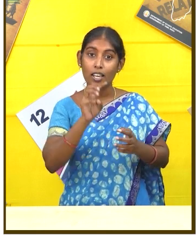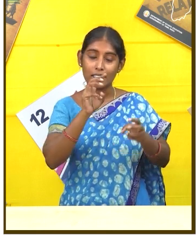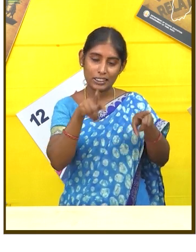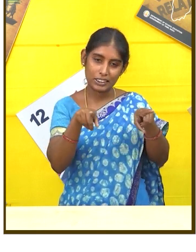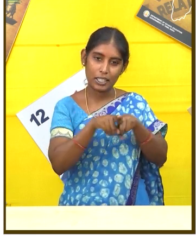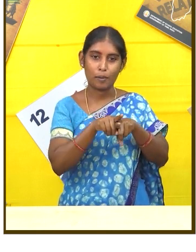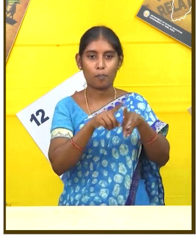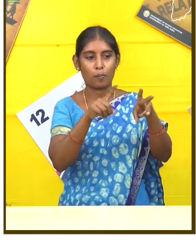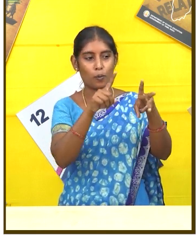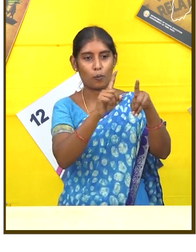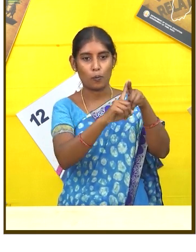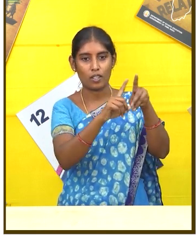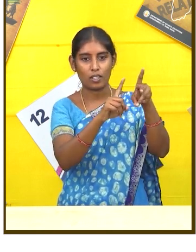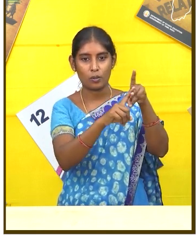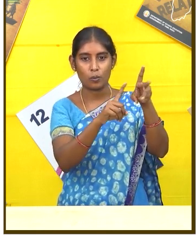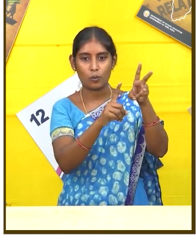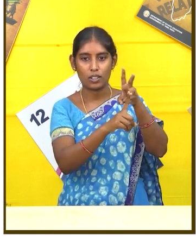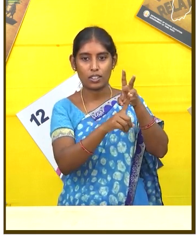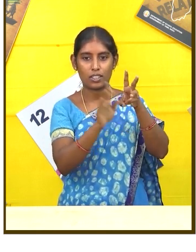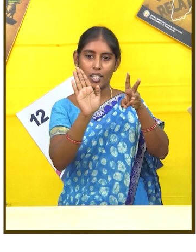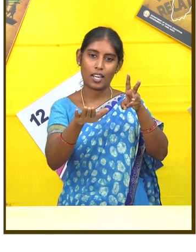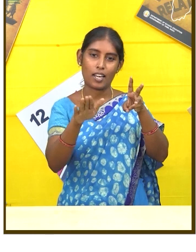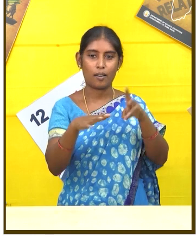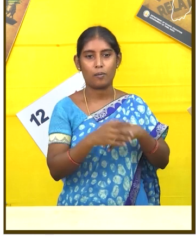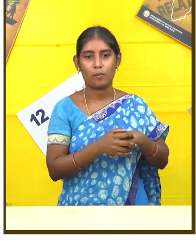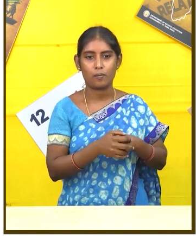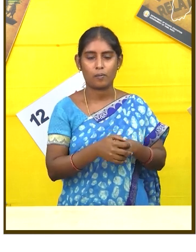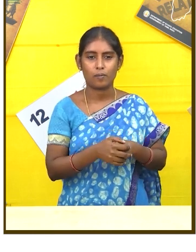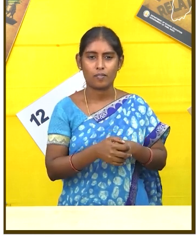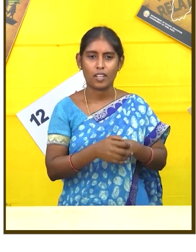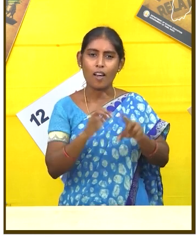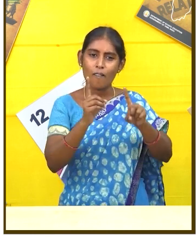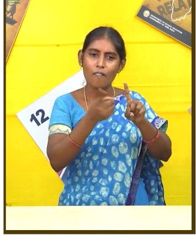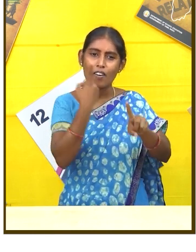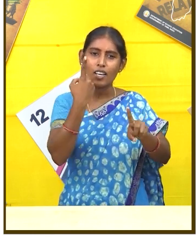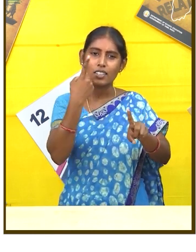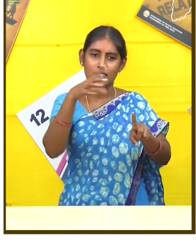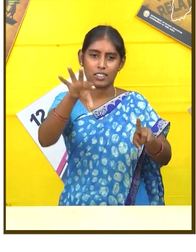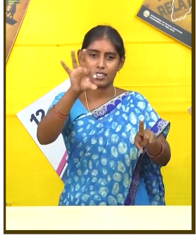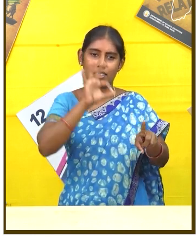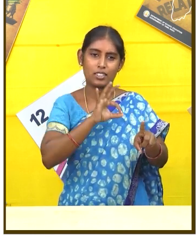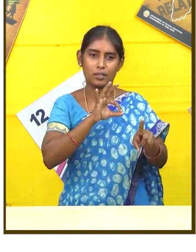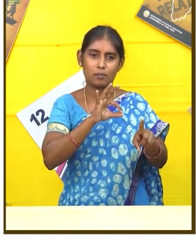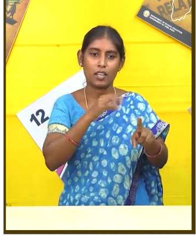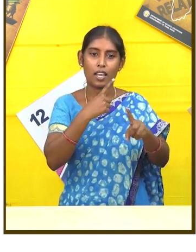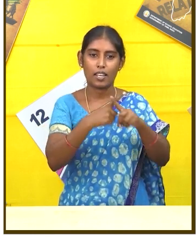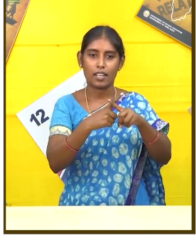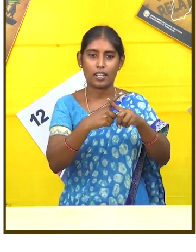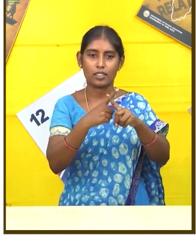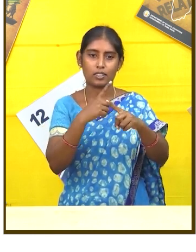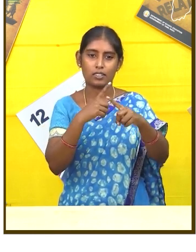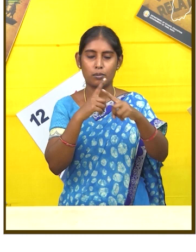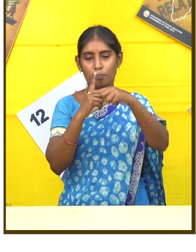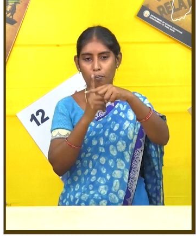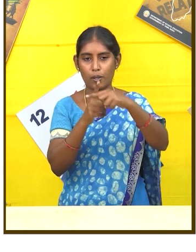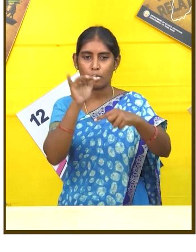Solve 3 equations given to you again, just like the previous one. So, what do you have to do? You should select the first equation as x